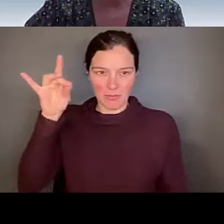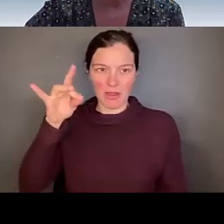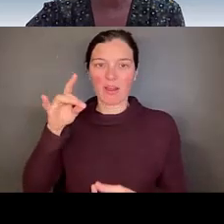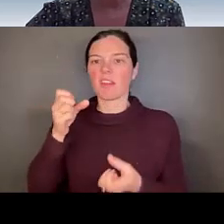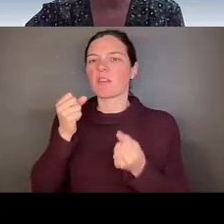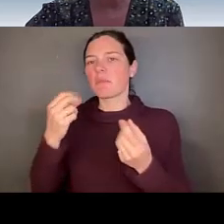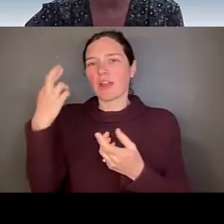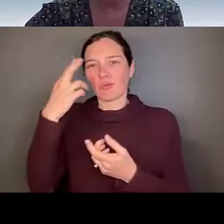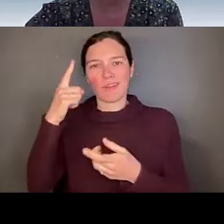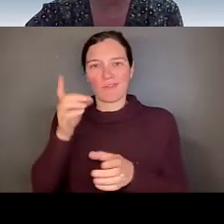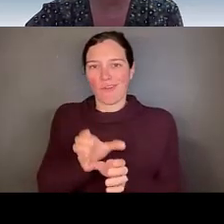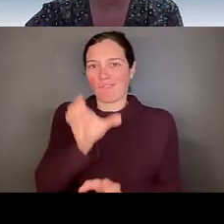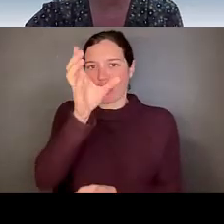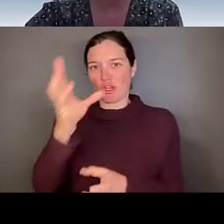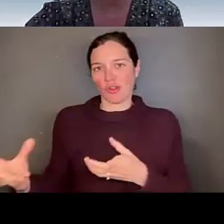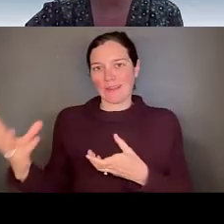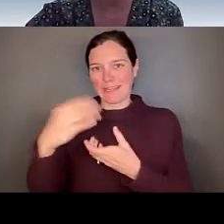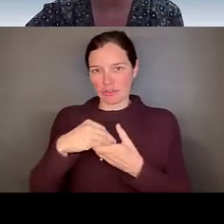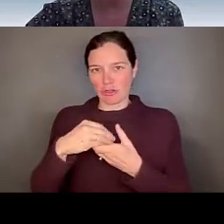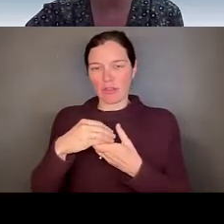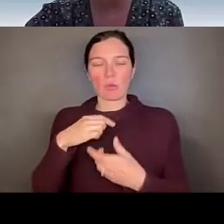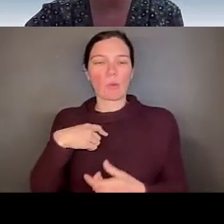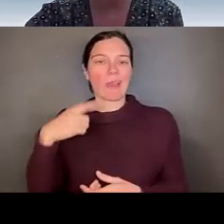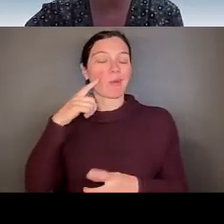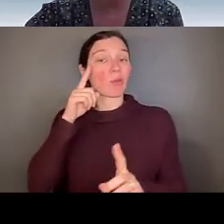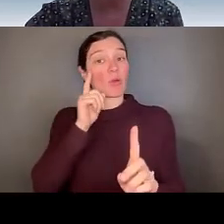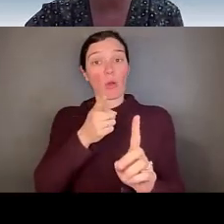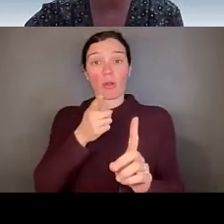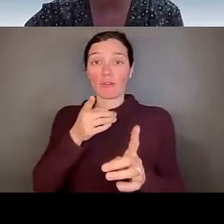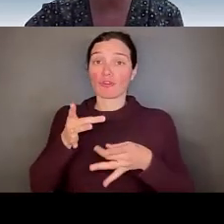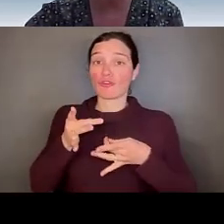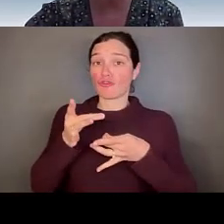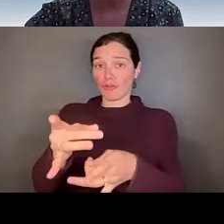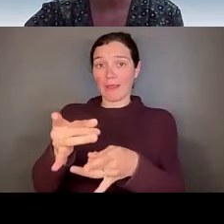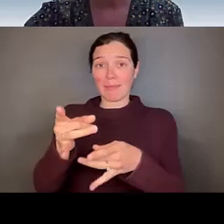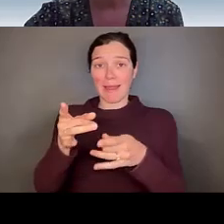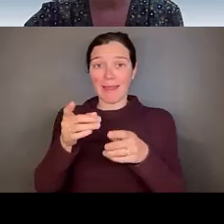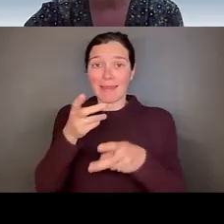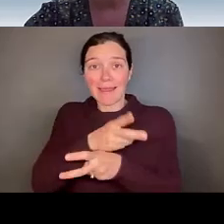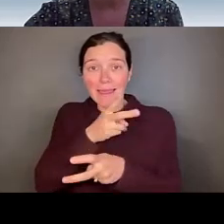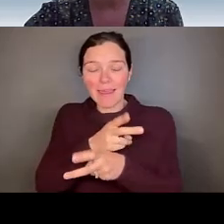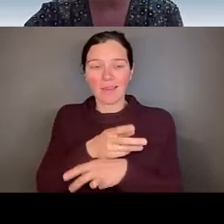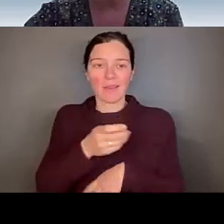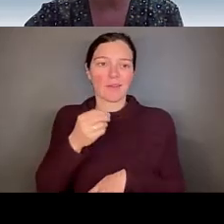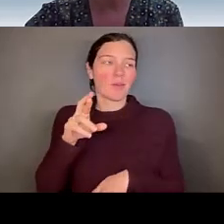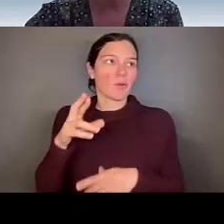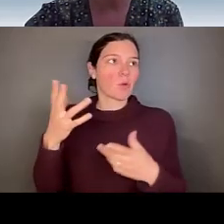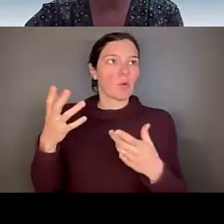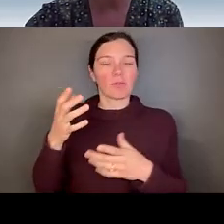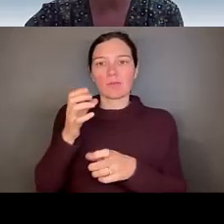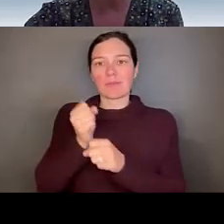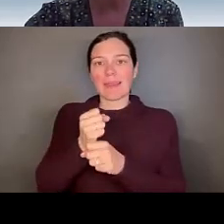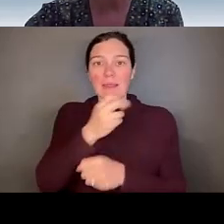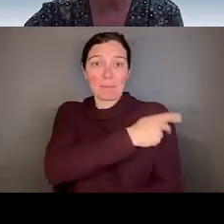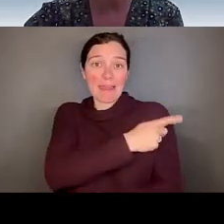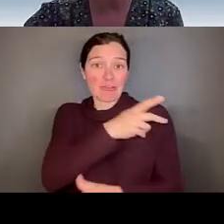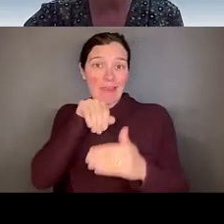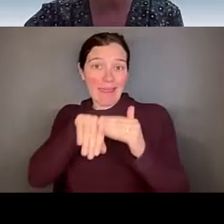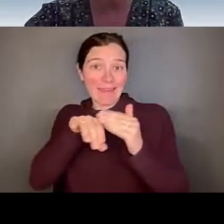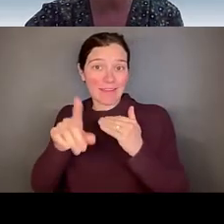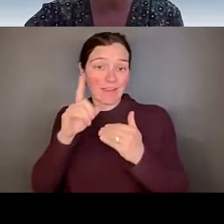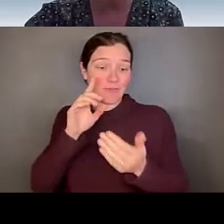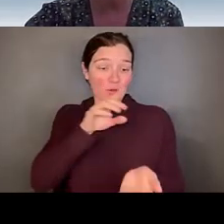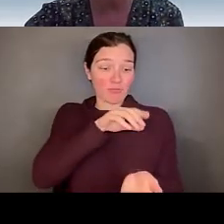vertical integration. We often hear that the goal is to streamline the continuum of care or to secure patient access to